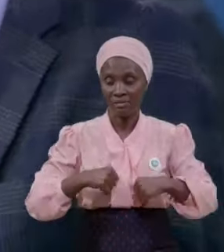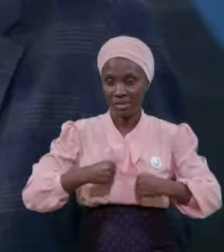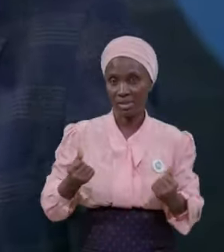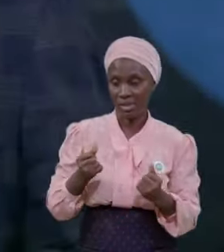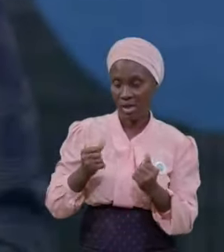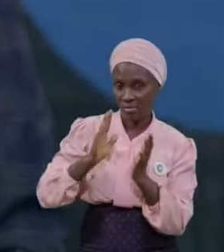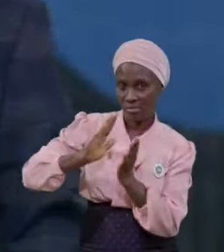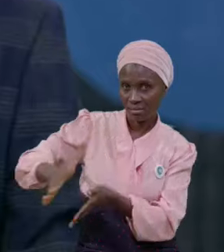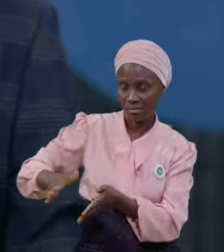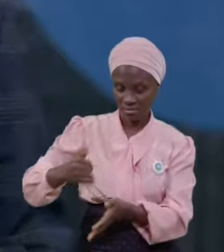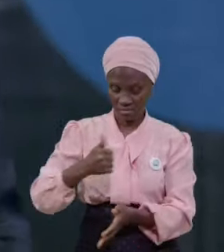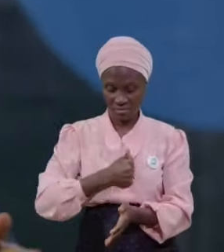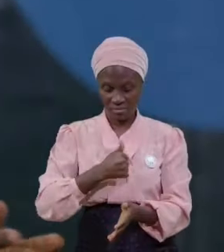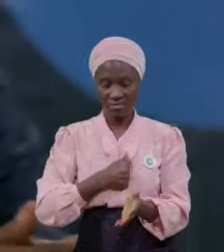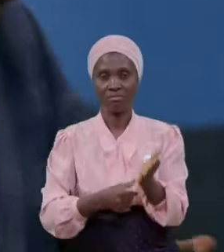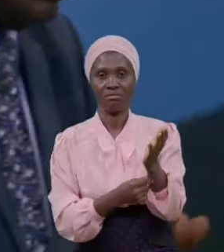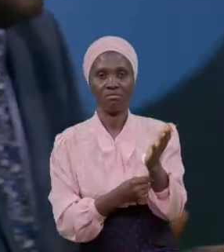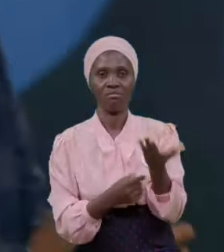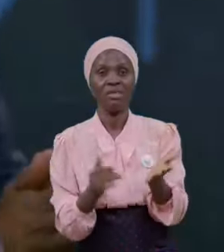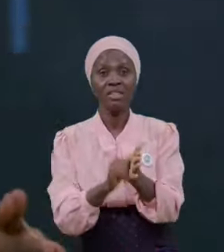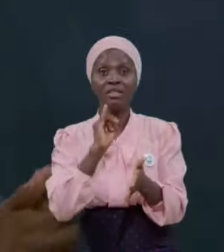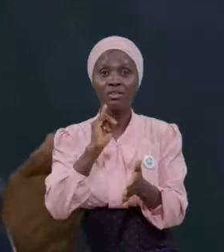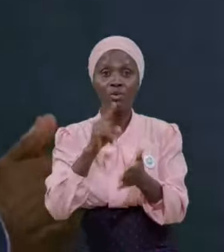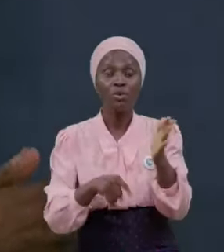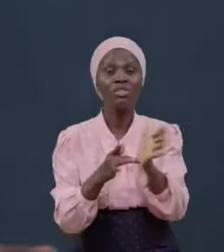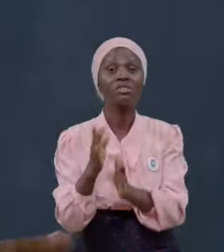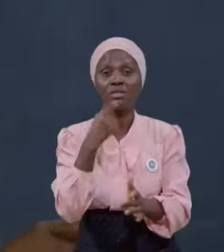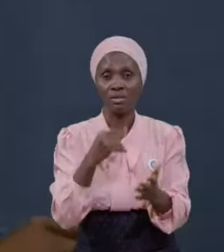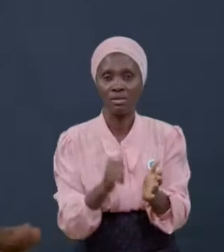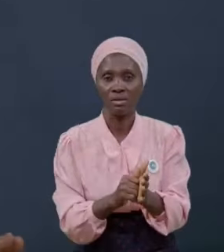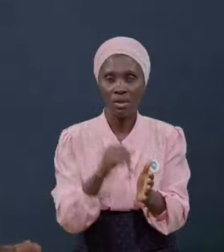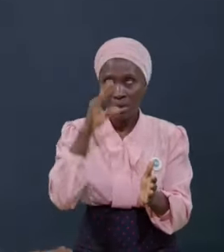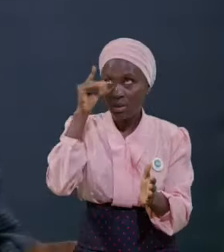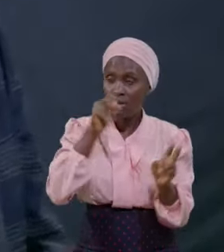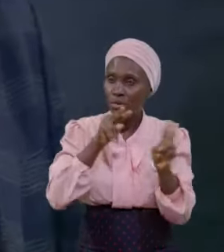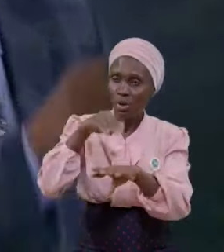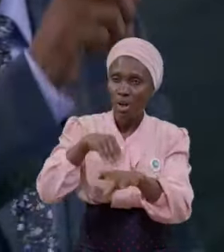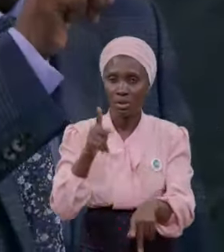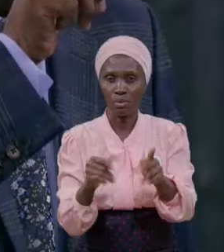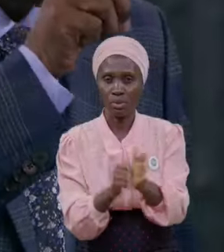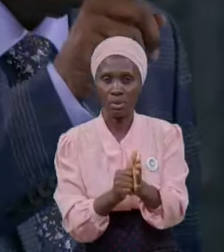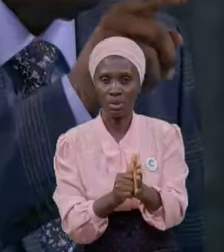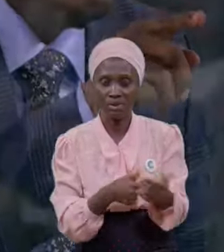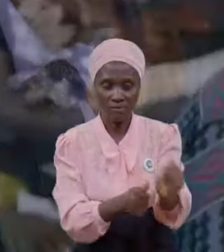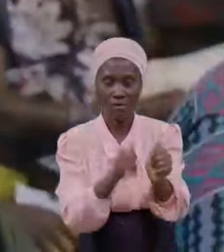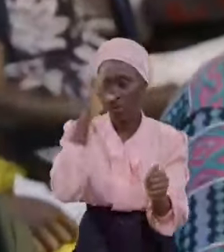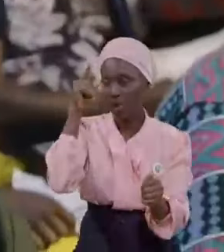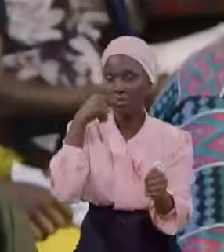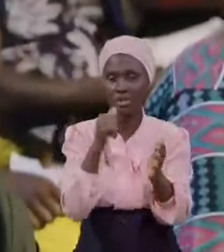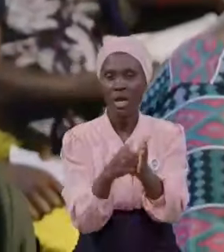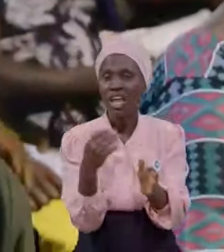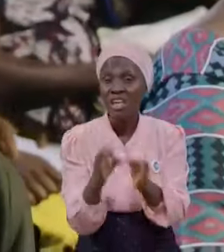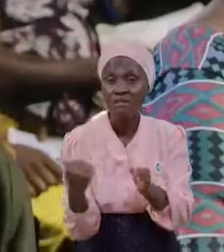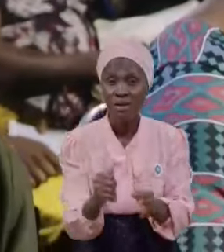the people that followed him, and he said, if anyone follows me, let him deny